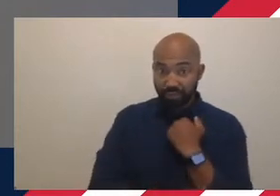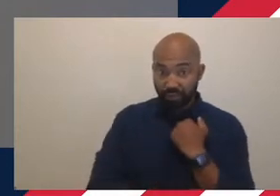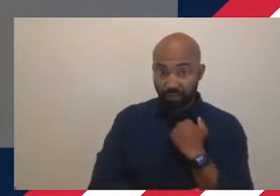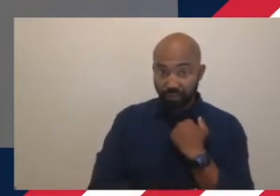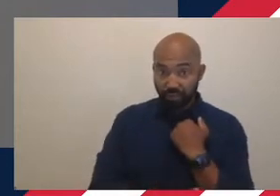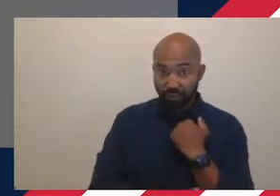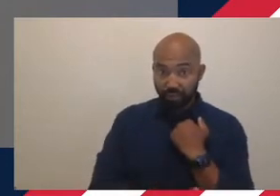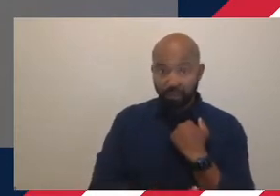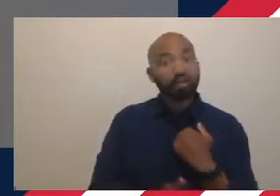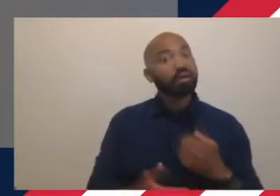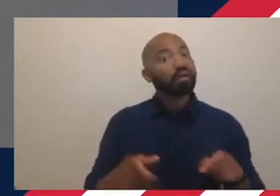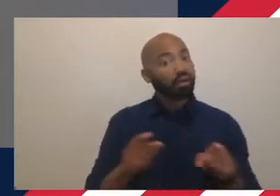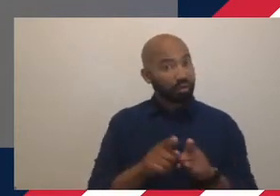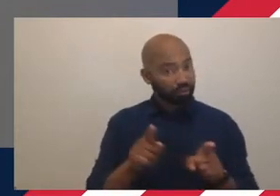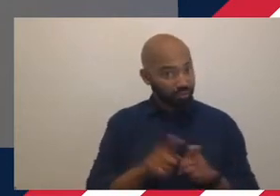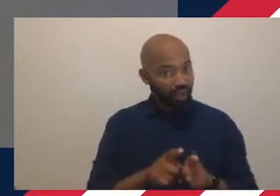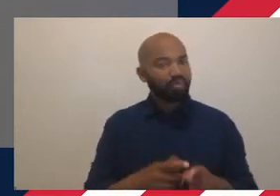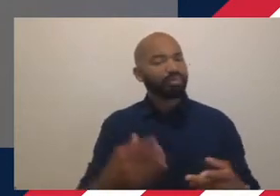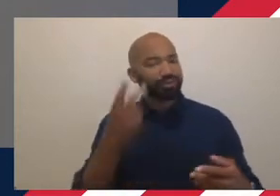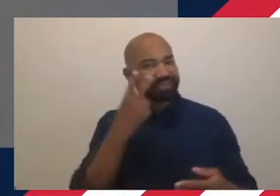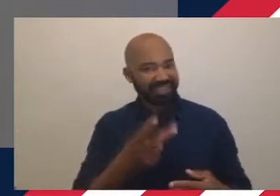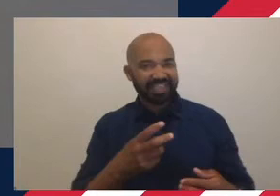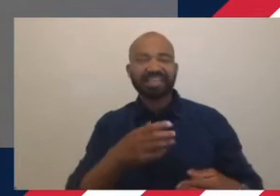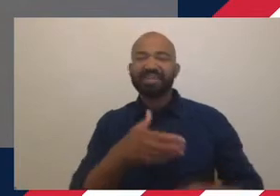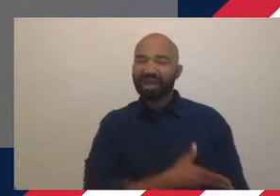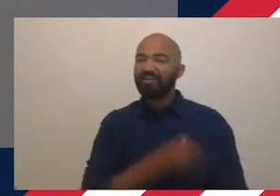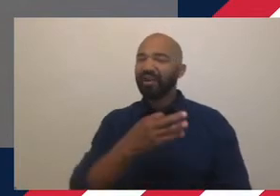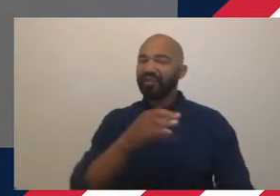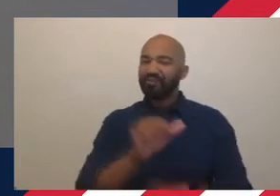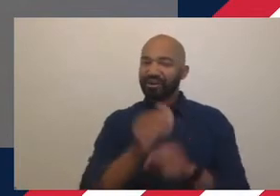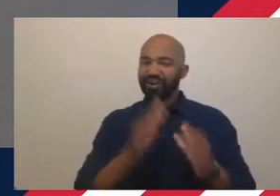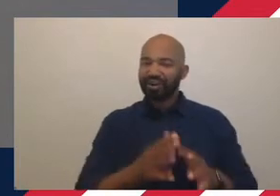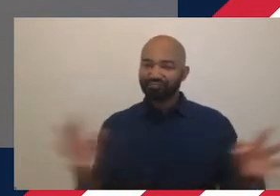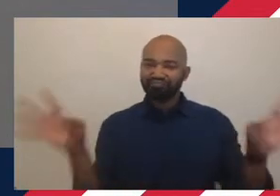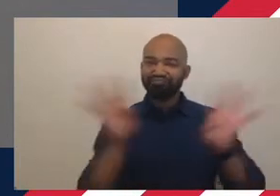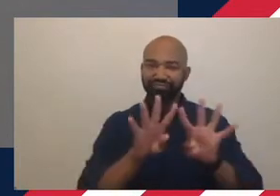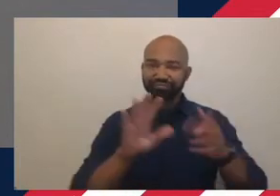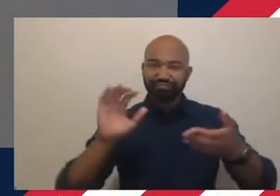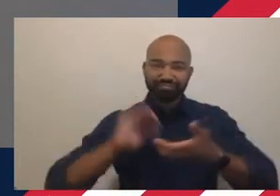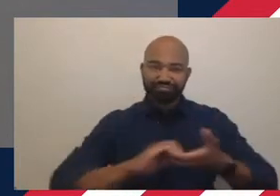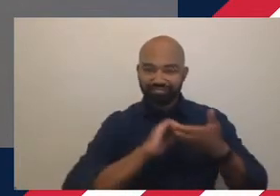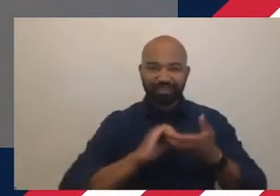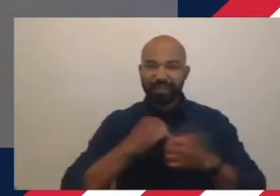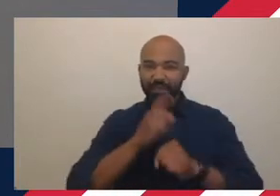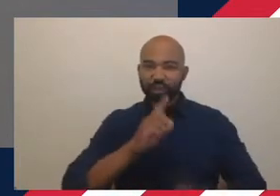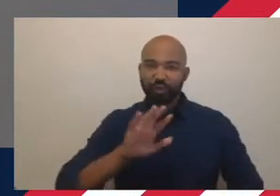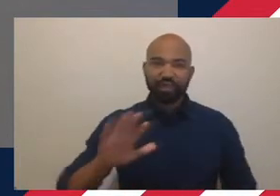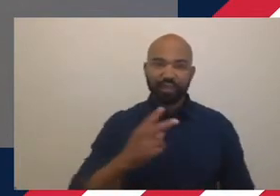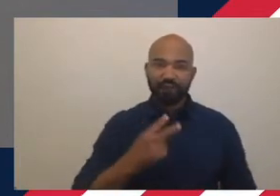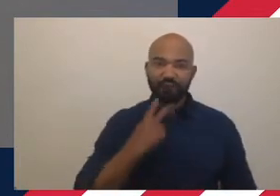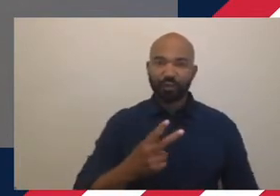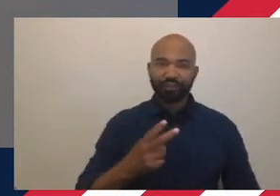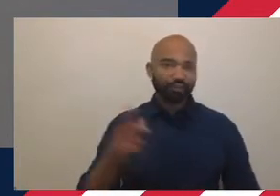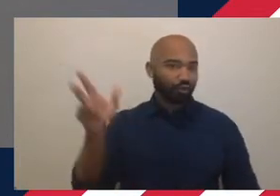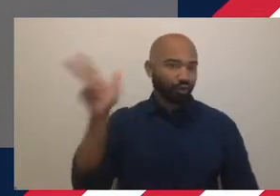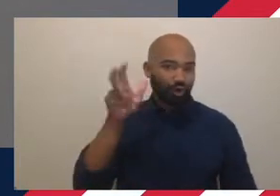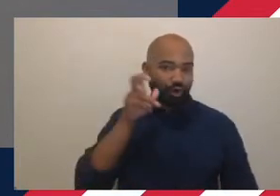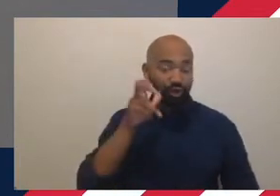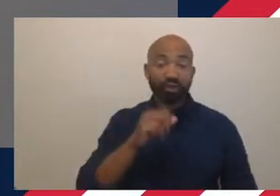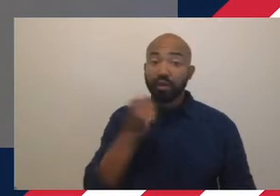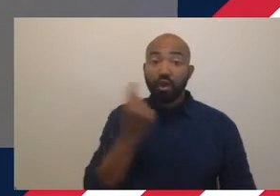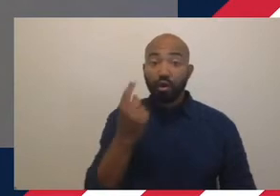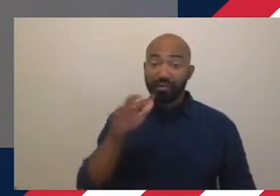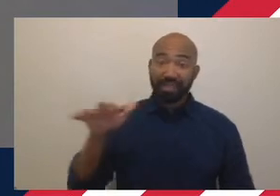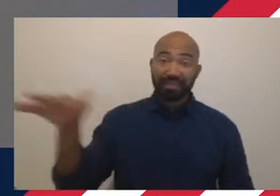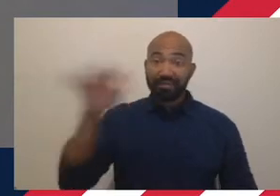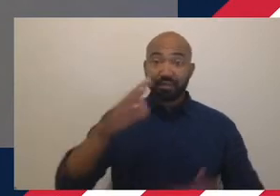the power of workers standing together to make their voices heard in their workplaces to make them better and